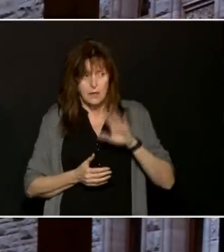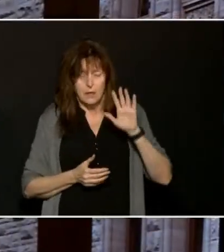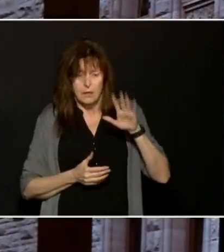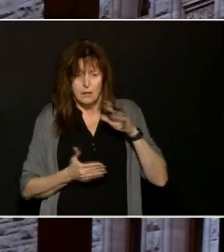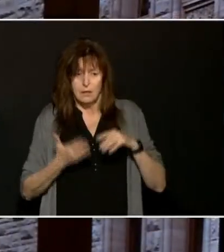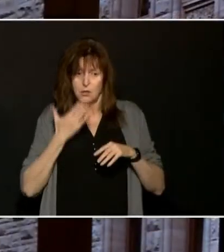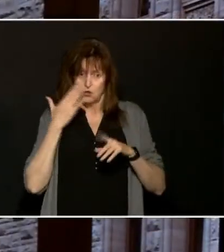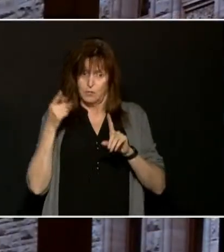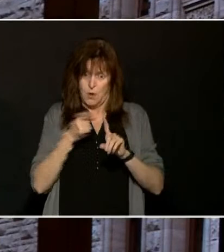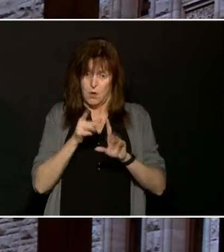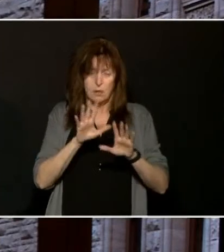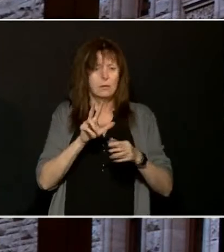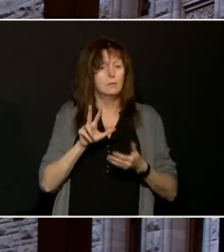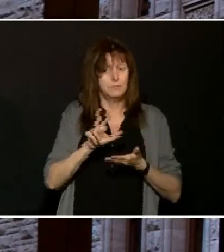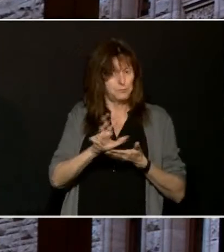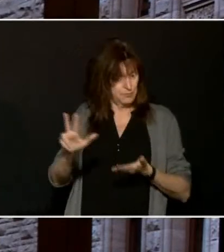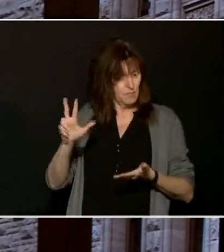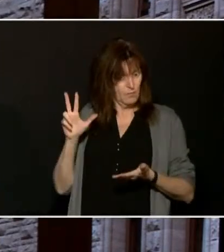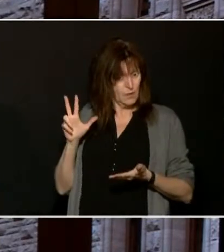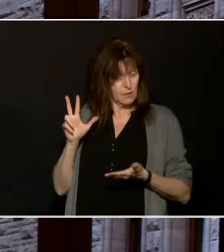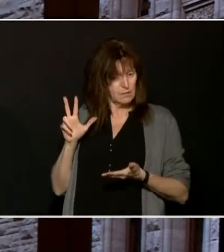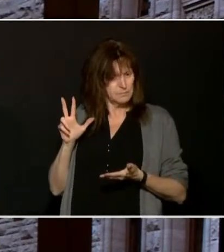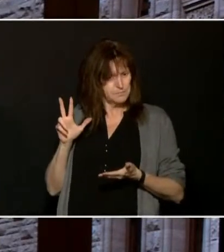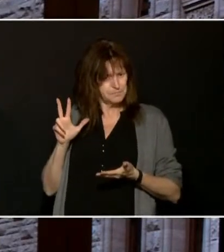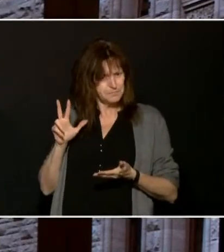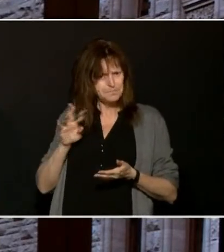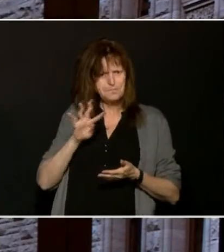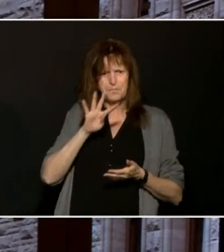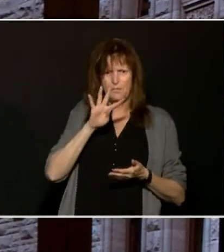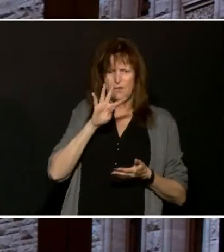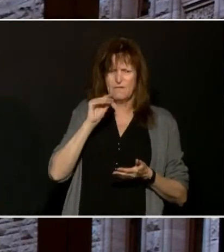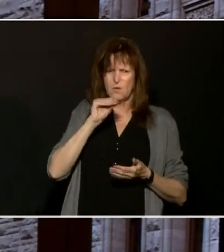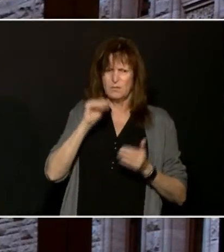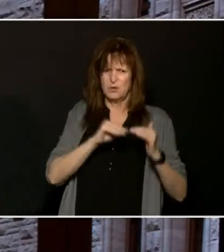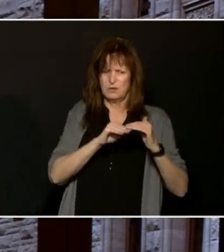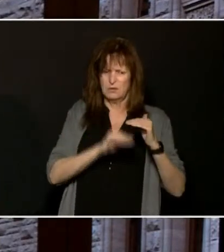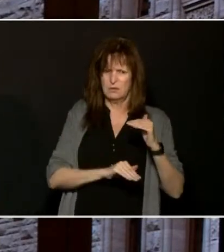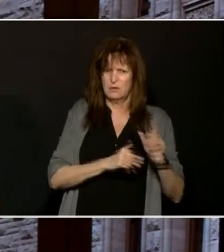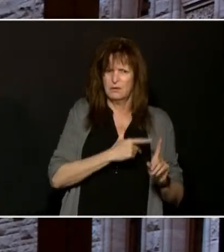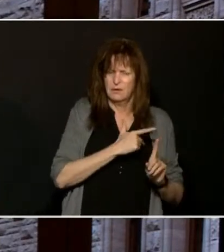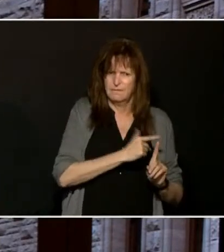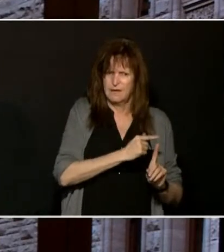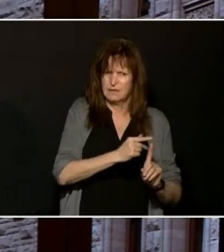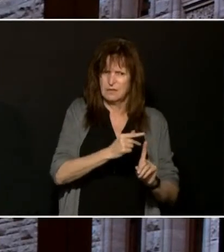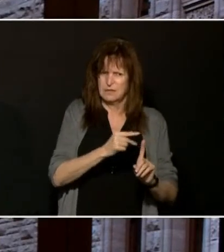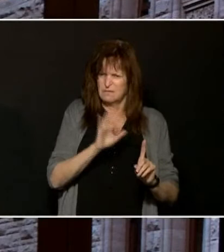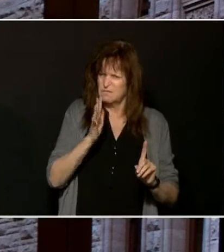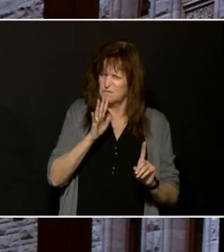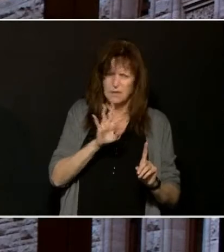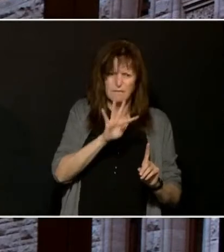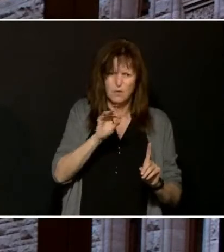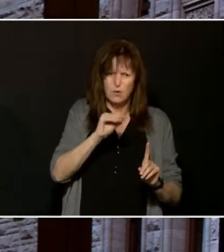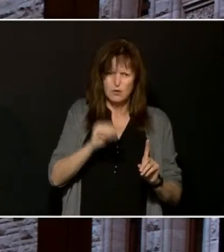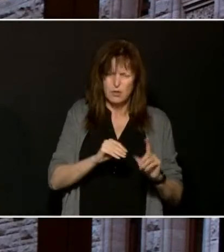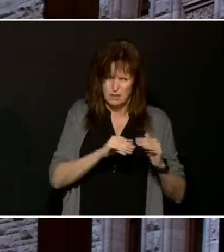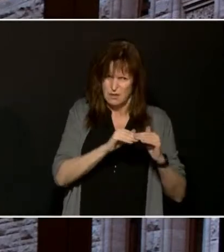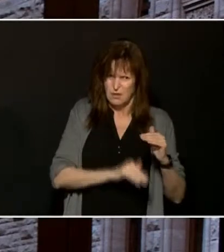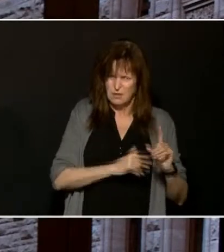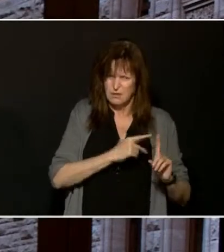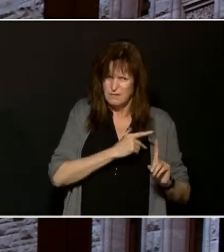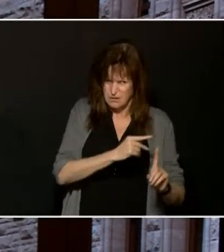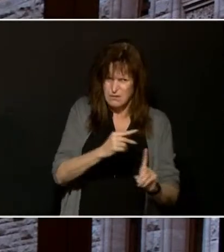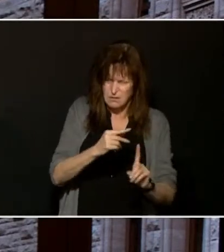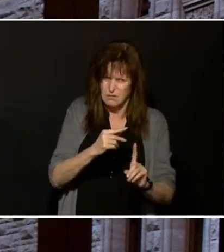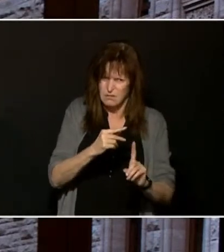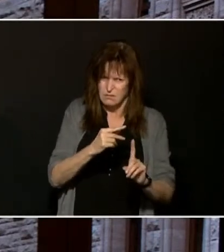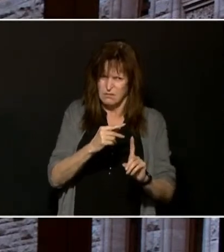were still under 40% of our vaccine coverage, well below 40%. And we only achieved that about a